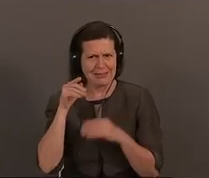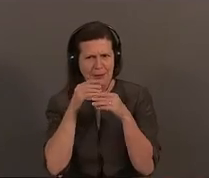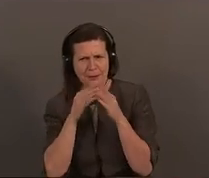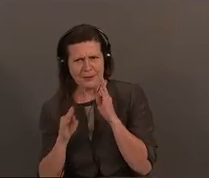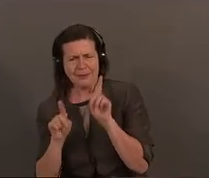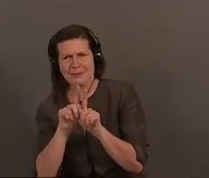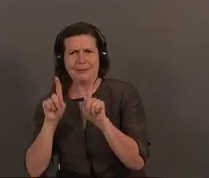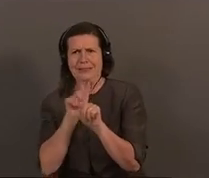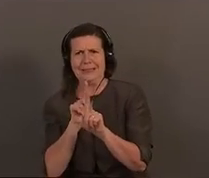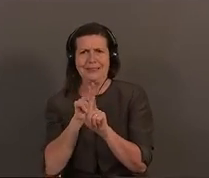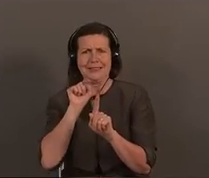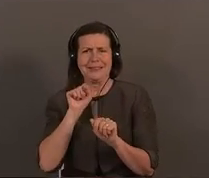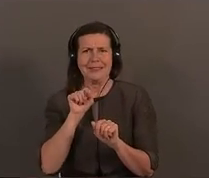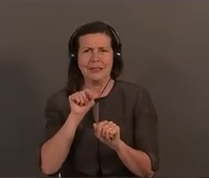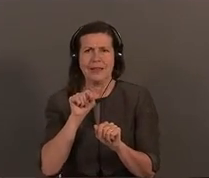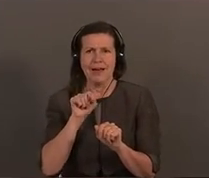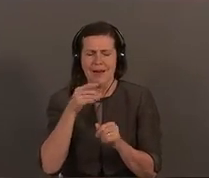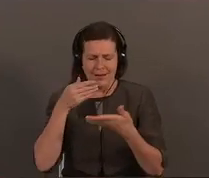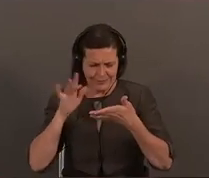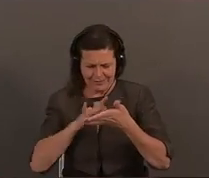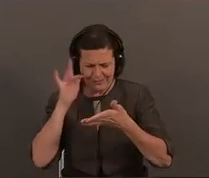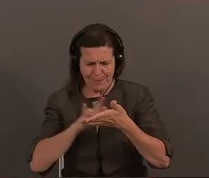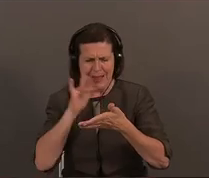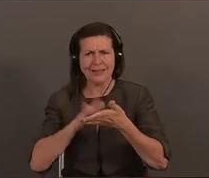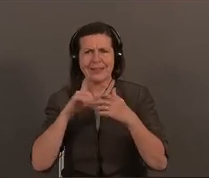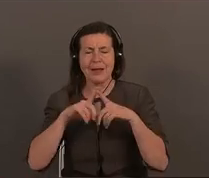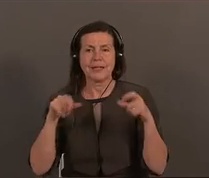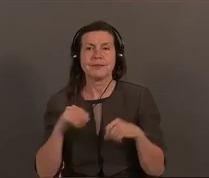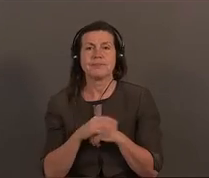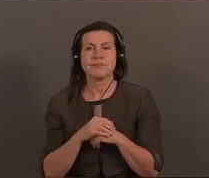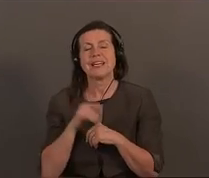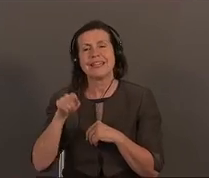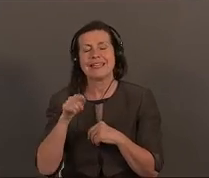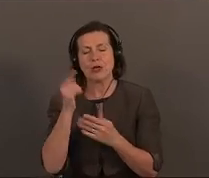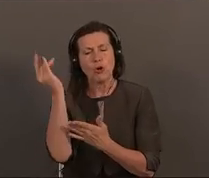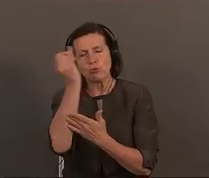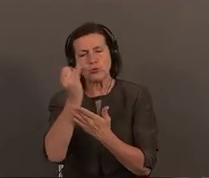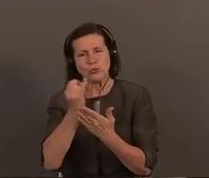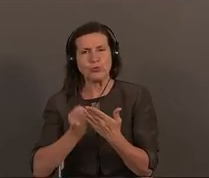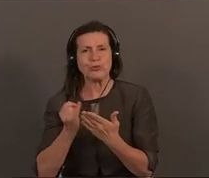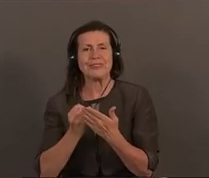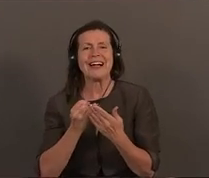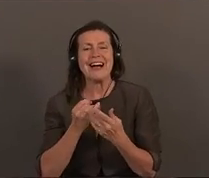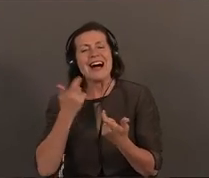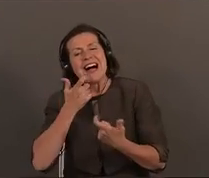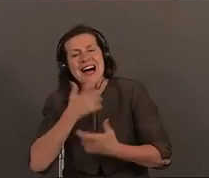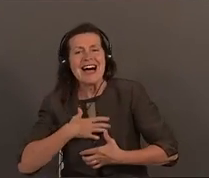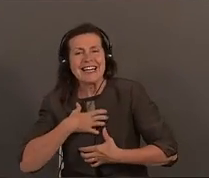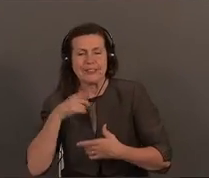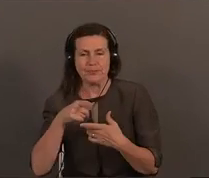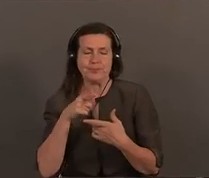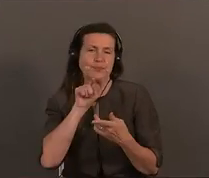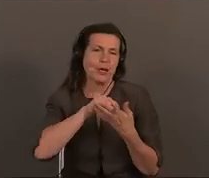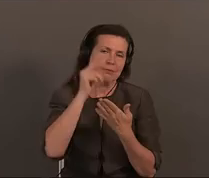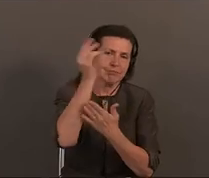behind his tablet, he's our artist cartoonist who has been sketching